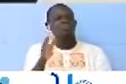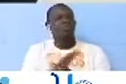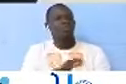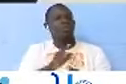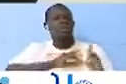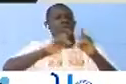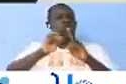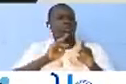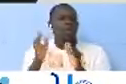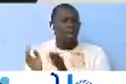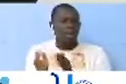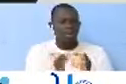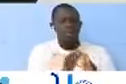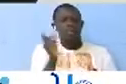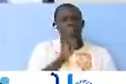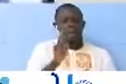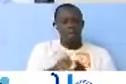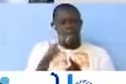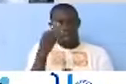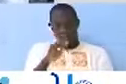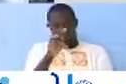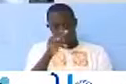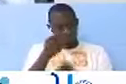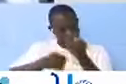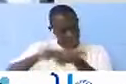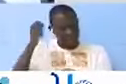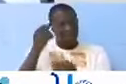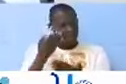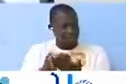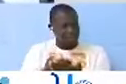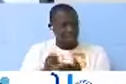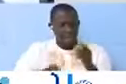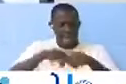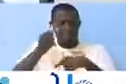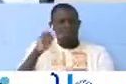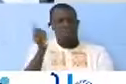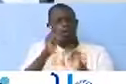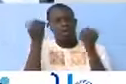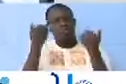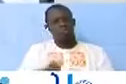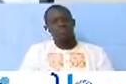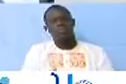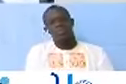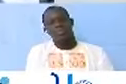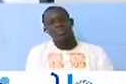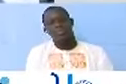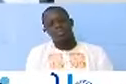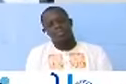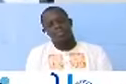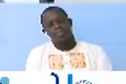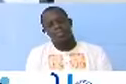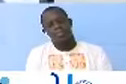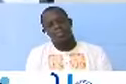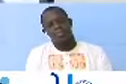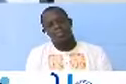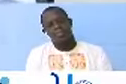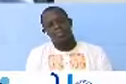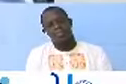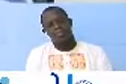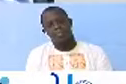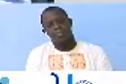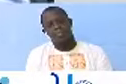sell it? What was supposed to happen? Ni muna mu kacha bengote al kanda bengote al kabenda benda muna nyena kake ni wafi.